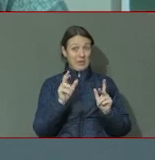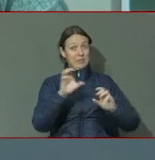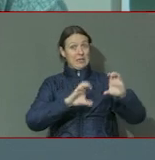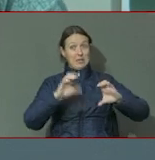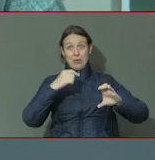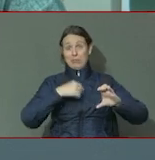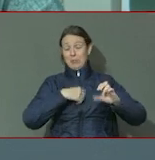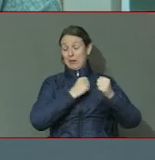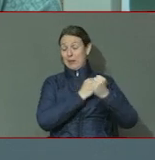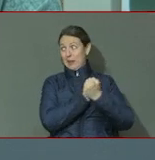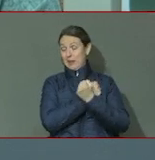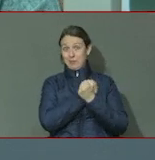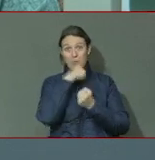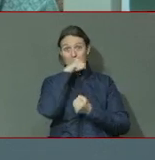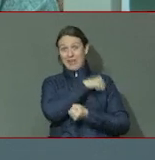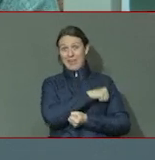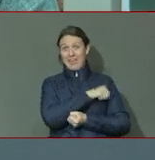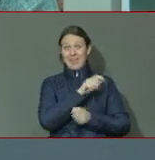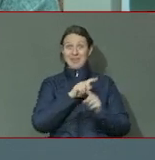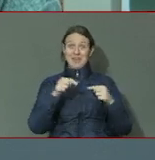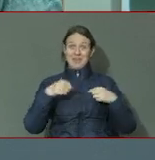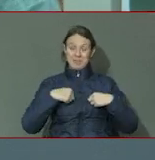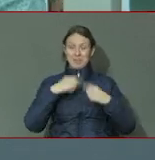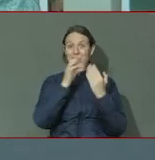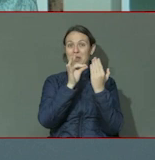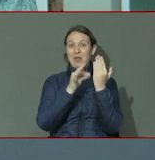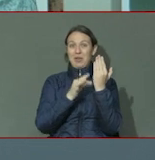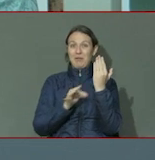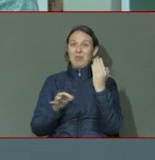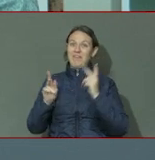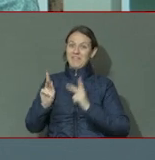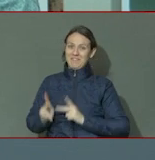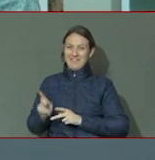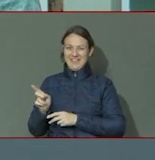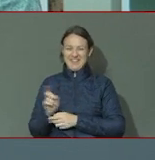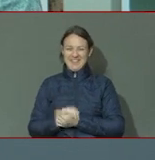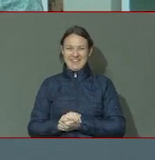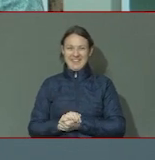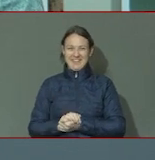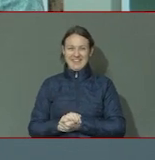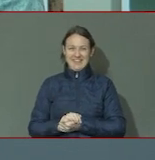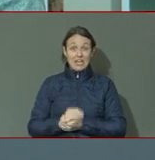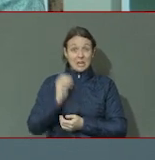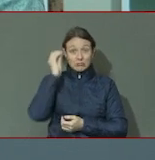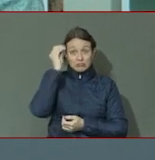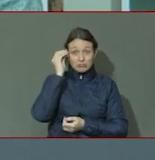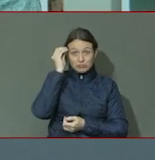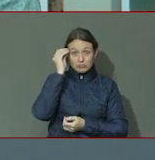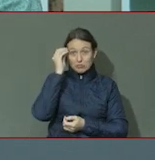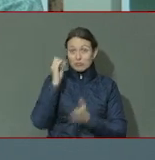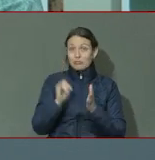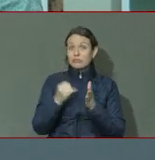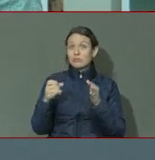love. But I started marking physics and I'm still there. Now, just for interest's sake now, to tell